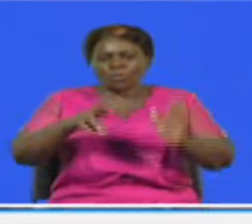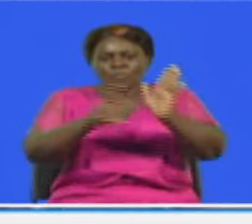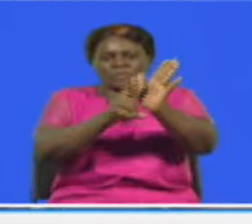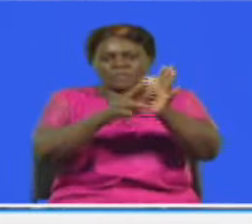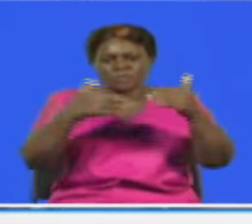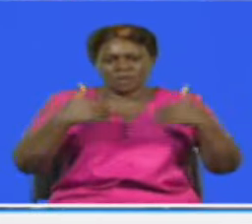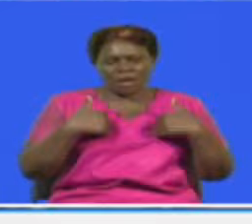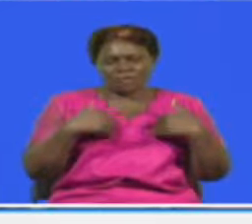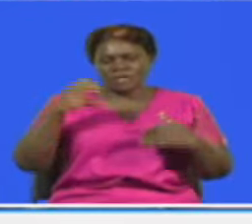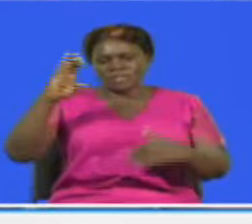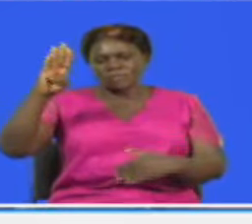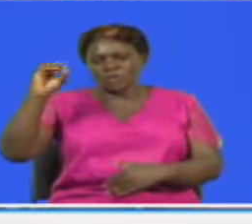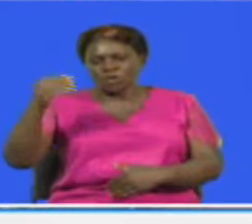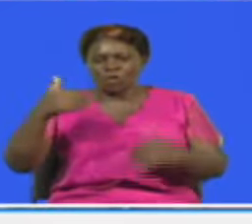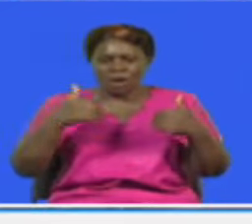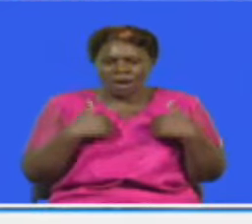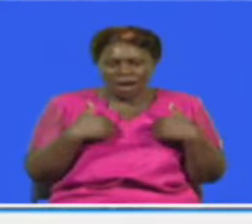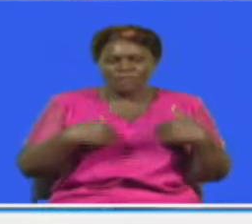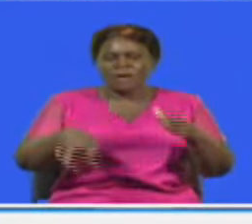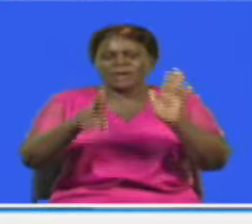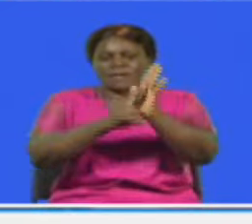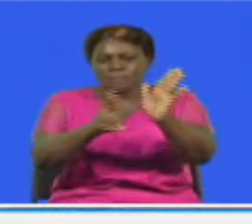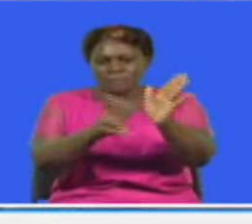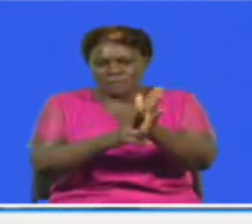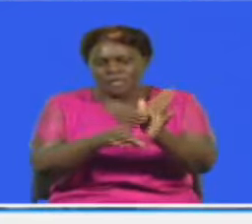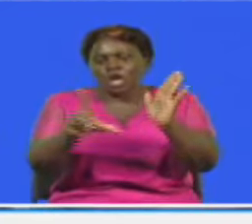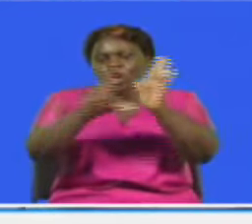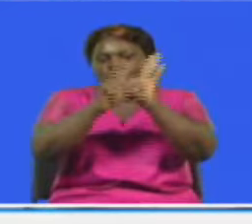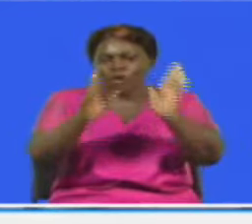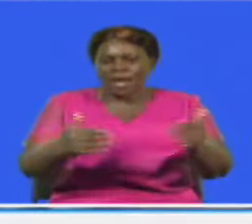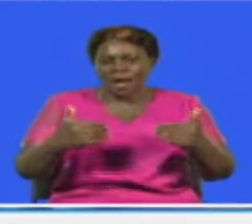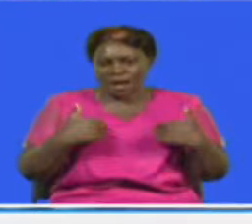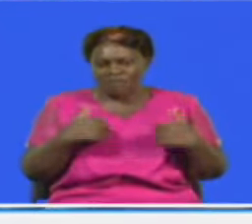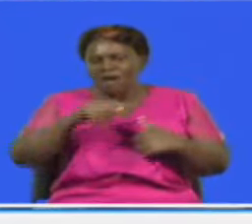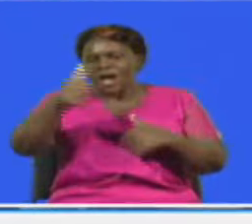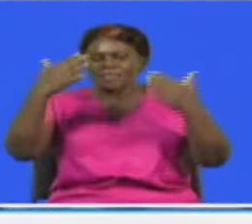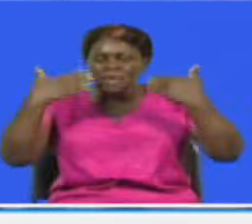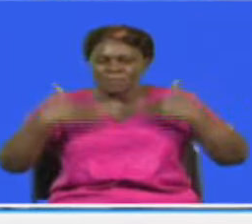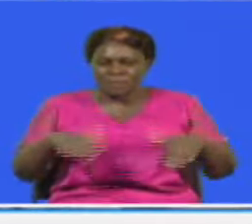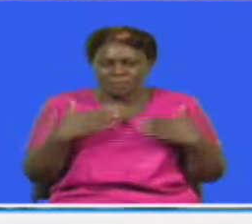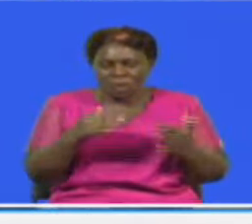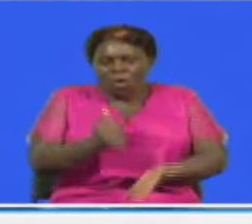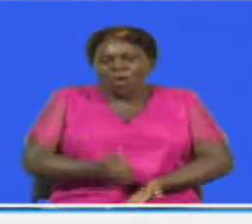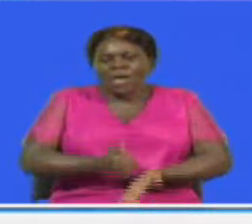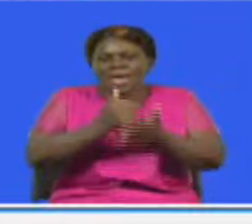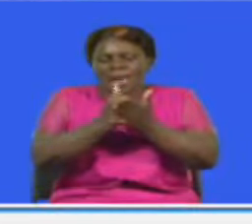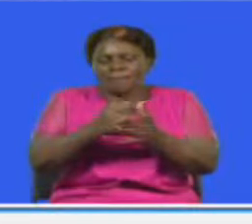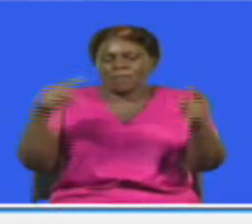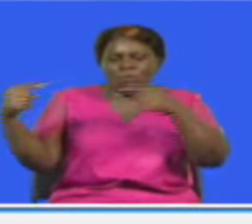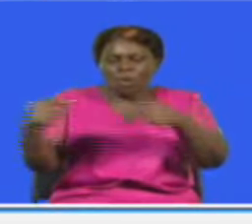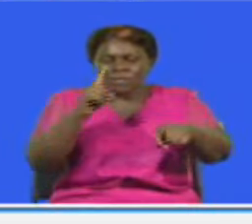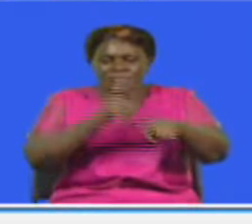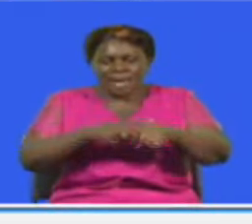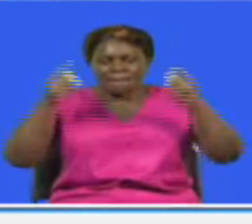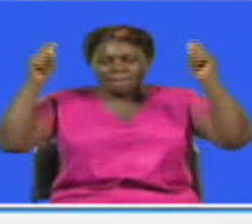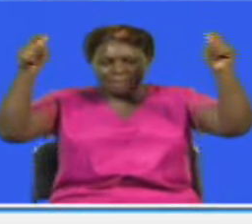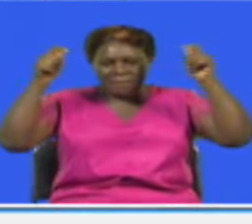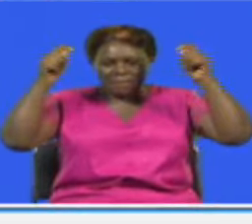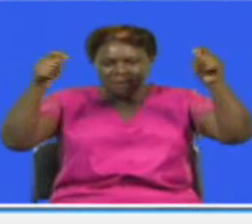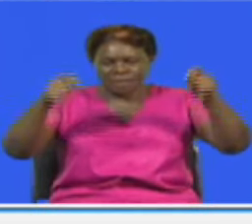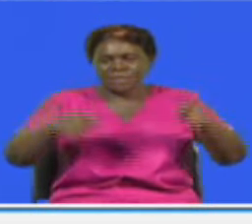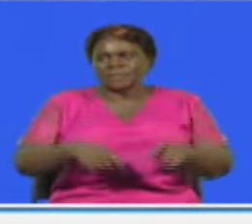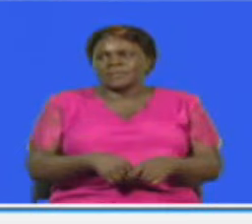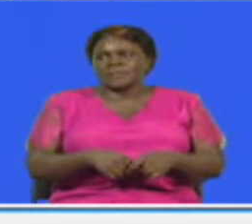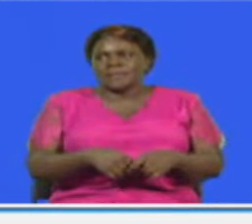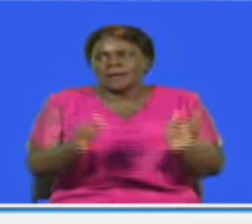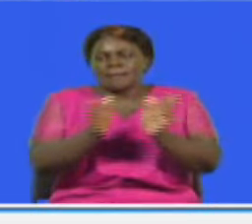presentation. Kuna CBO yetu ambayo tuna present, tuna mawakili, tuna watu wengine ambao watatusaidia kwa hii vita. During the protests, a staff